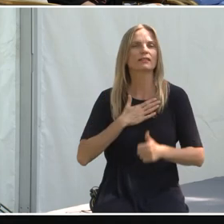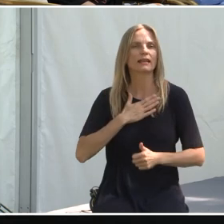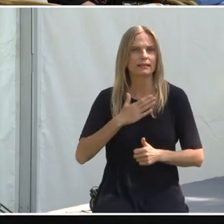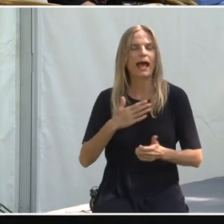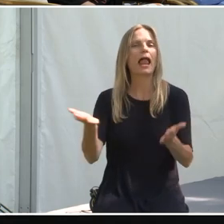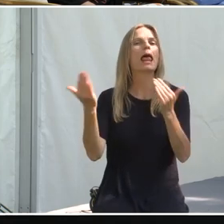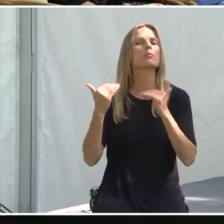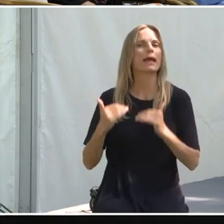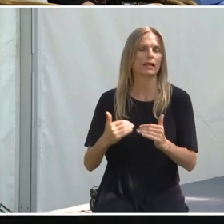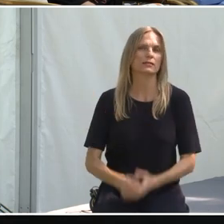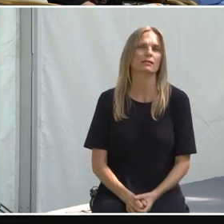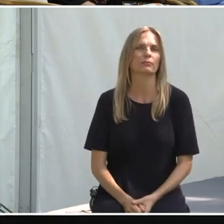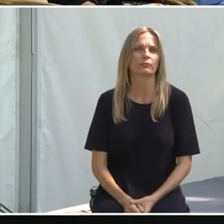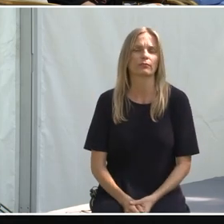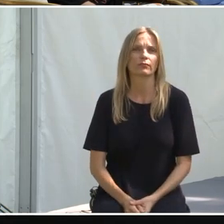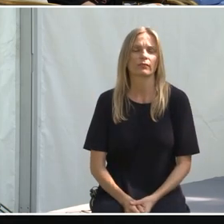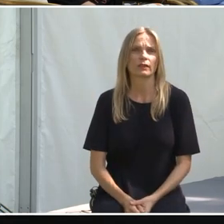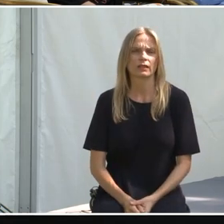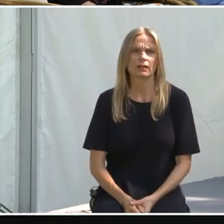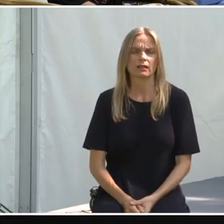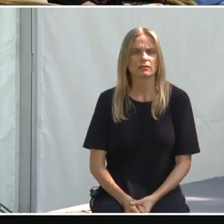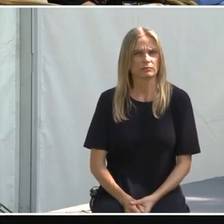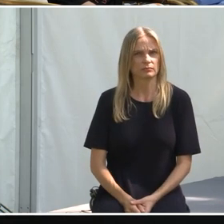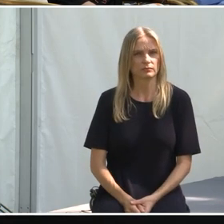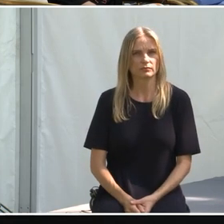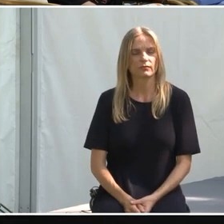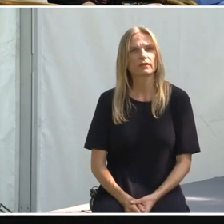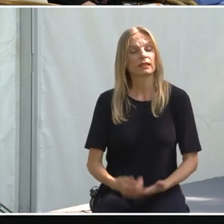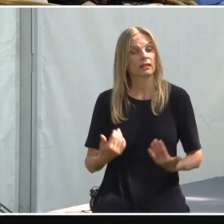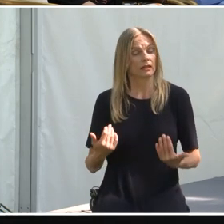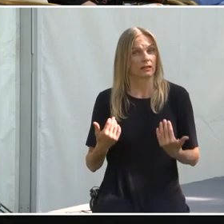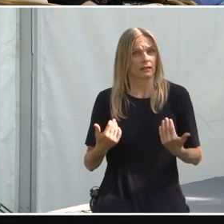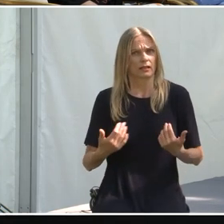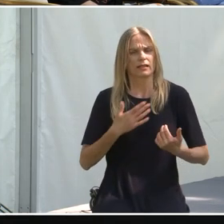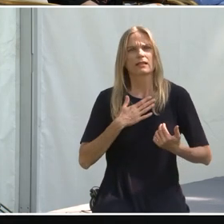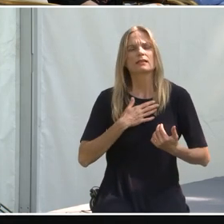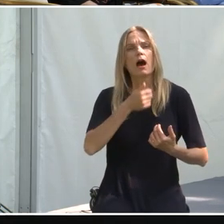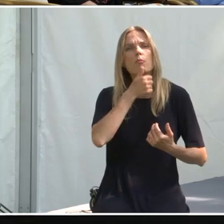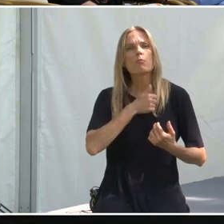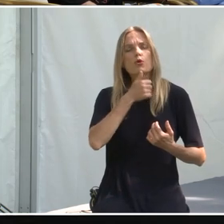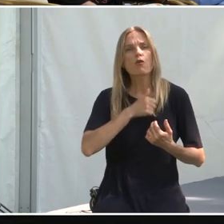on. And I want in this round, I want to try